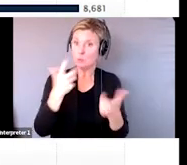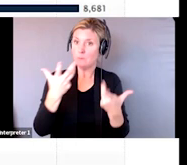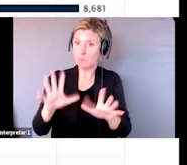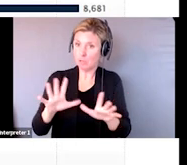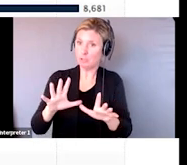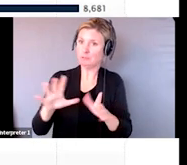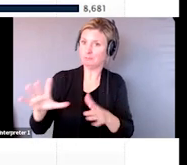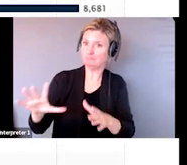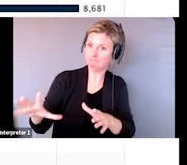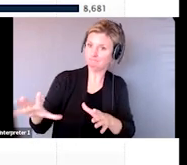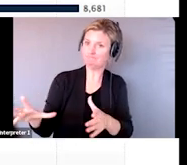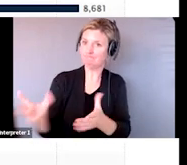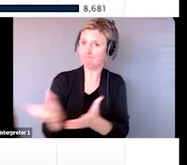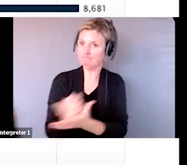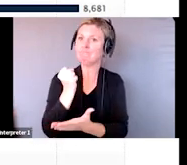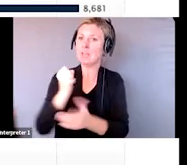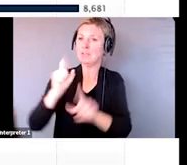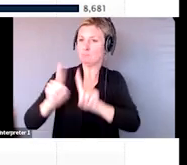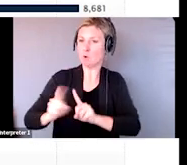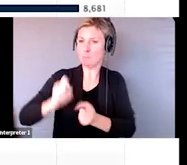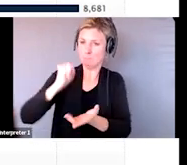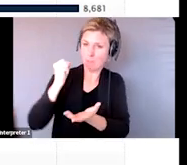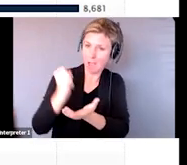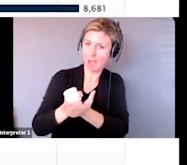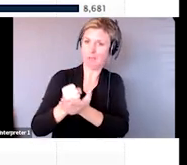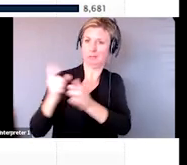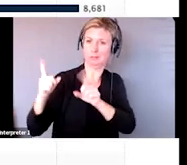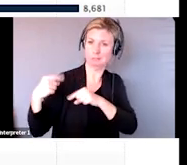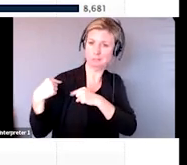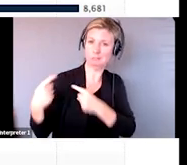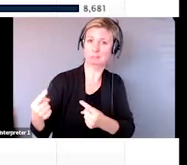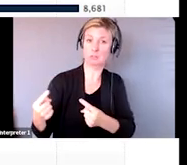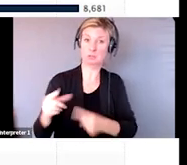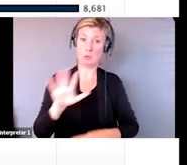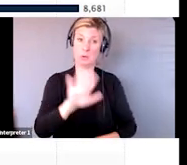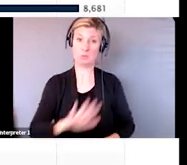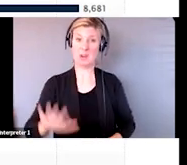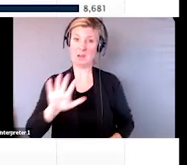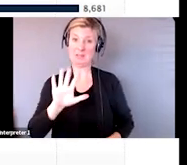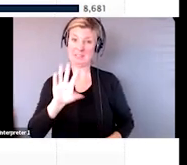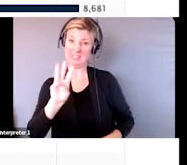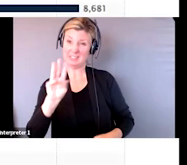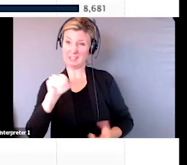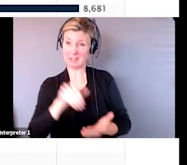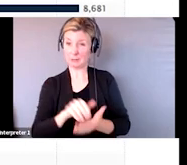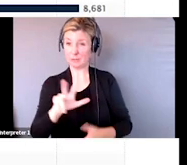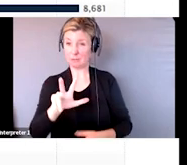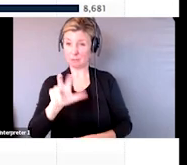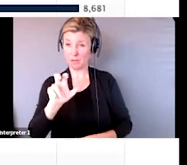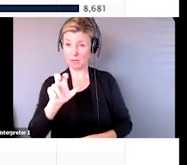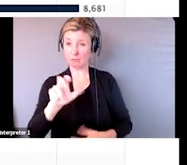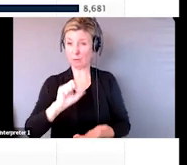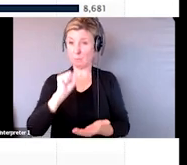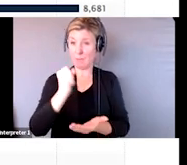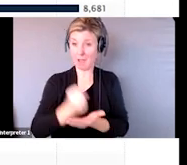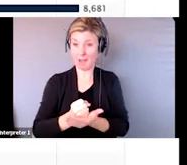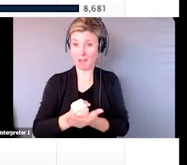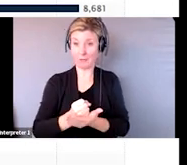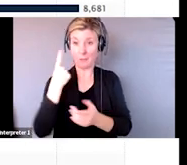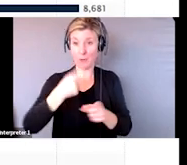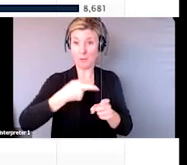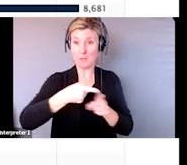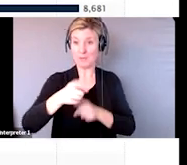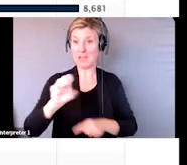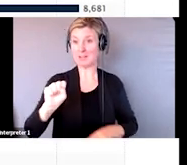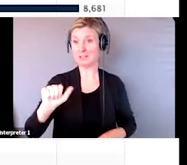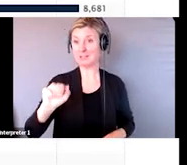years. So you can see that we're hovering around 6,300 patents issued for Samsung Electronics, which is in the